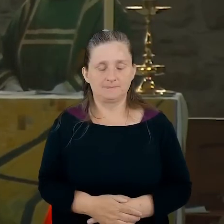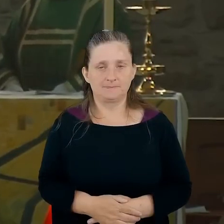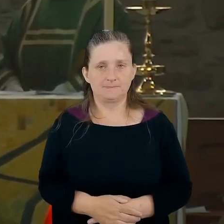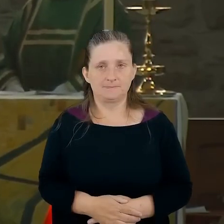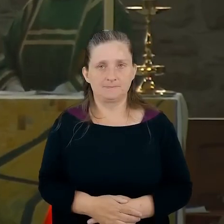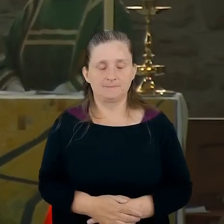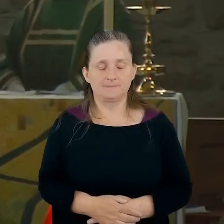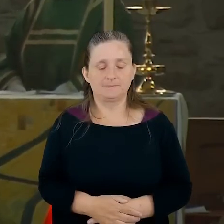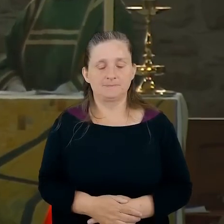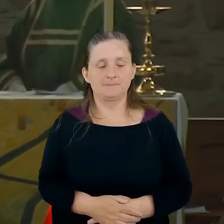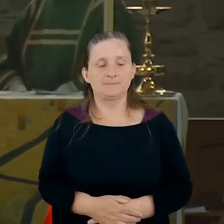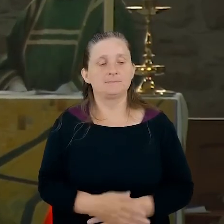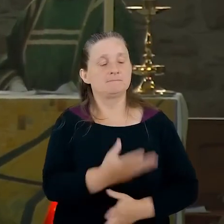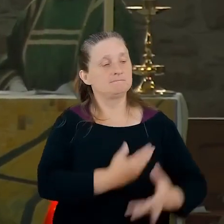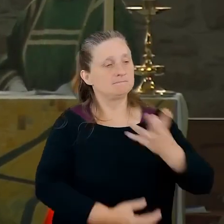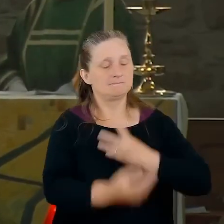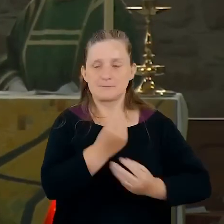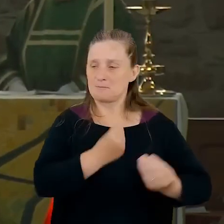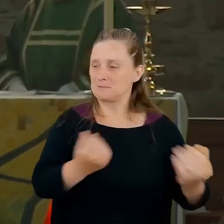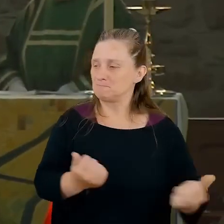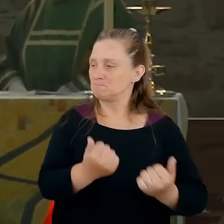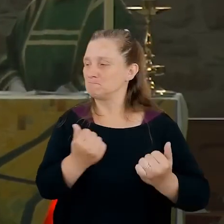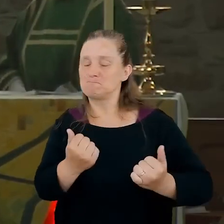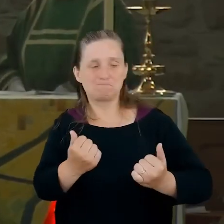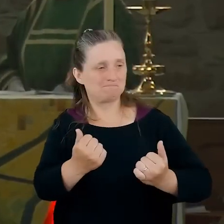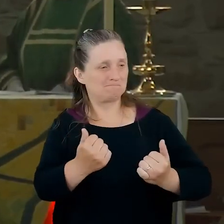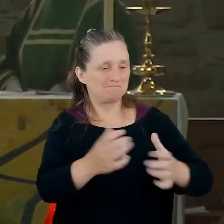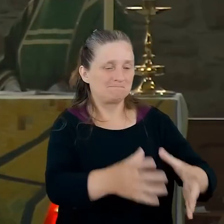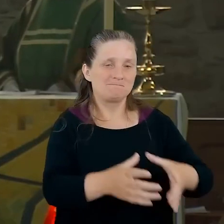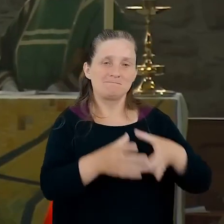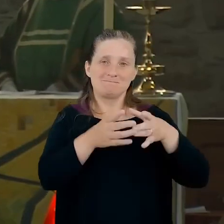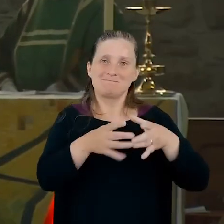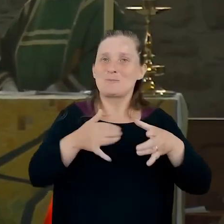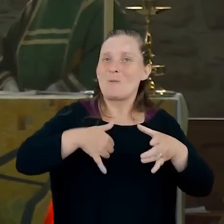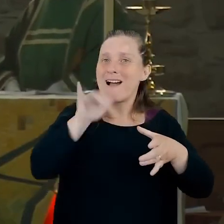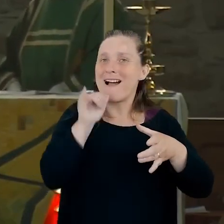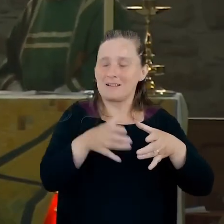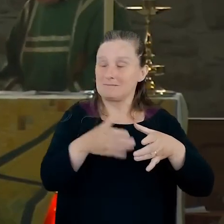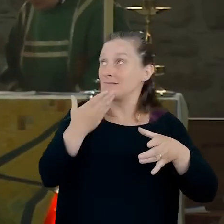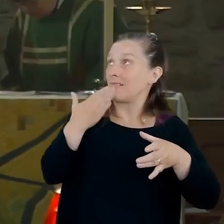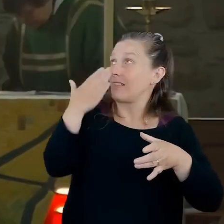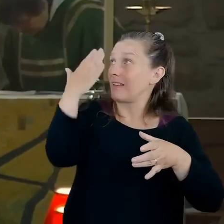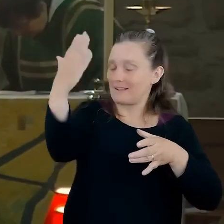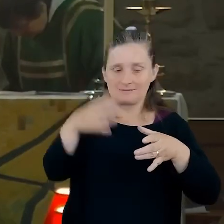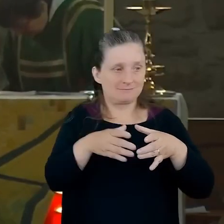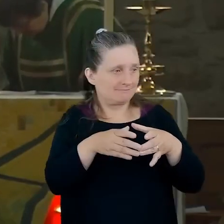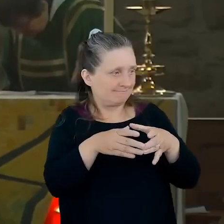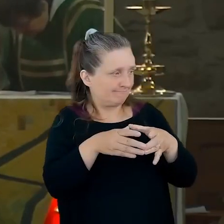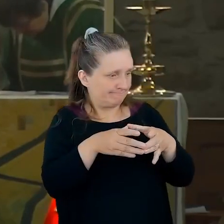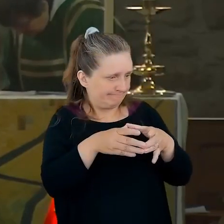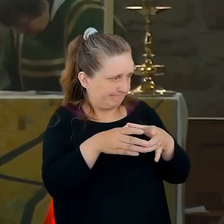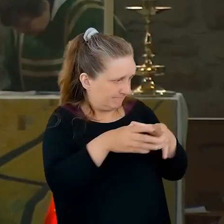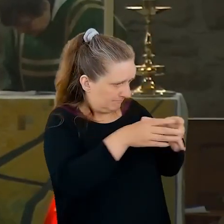At the end of supper, taking the cup of wine, he gave you thanks and said,